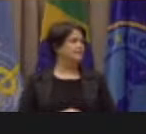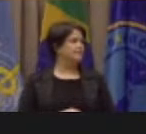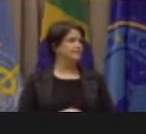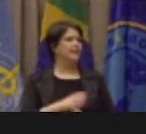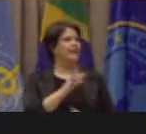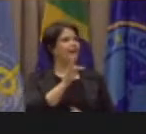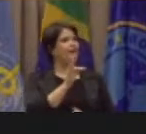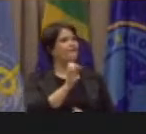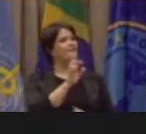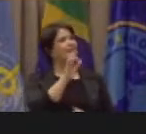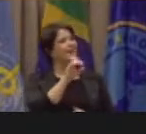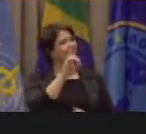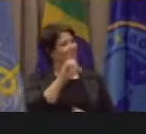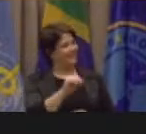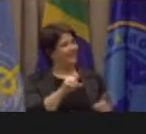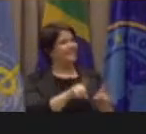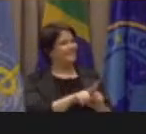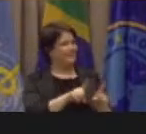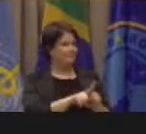Fernando.